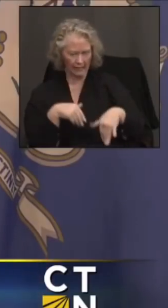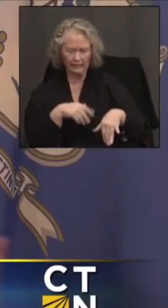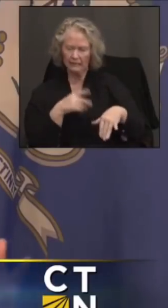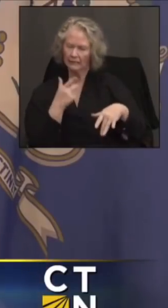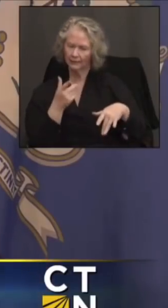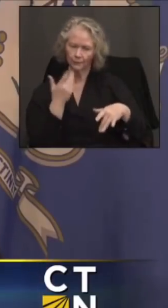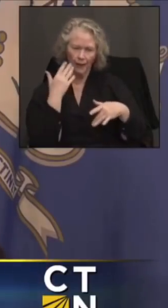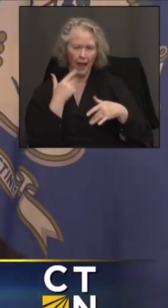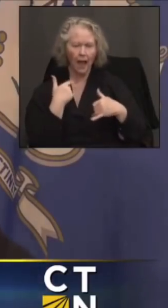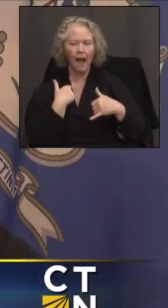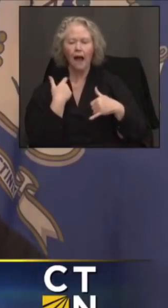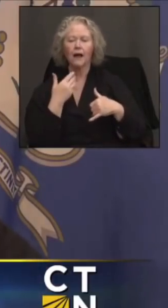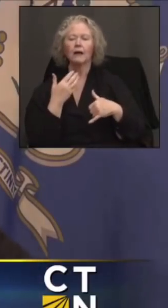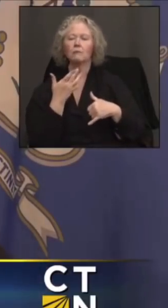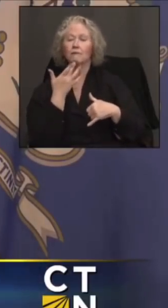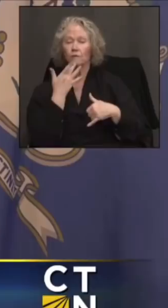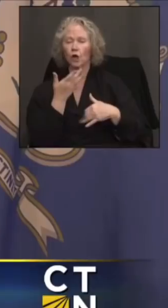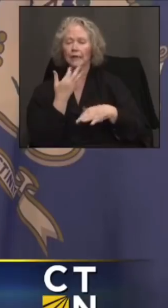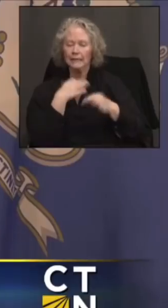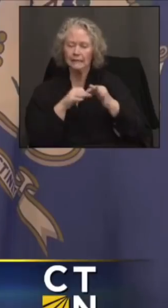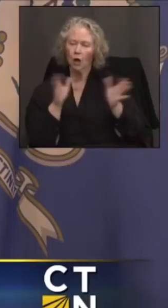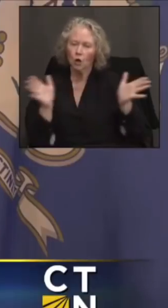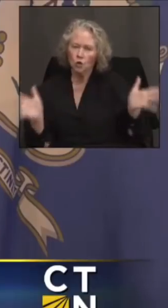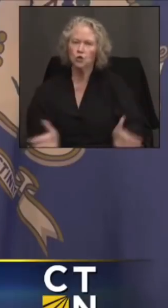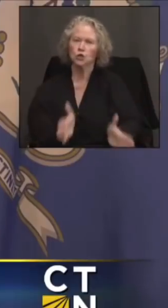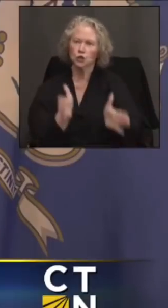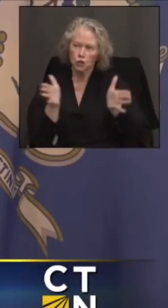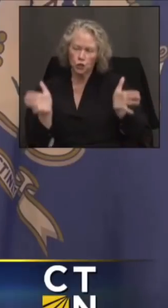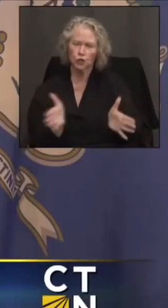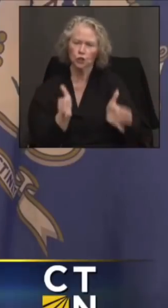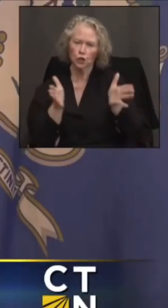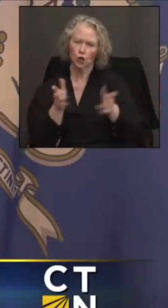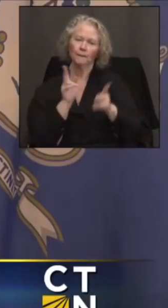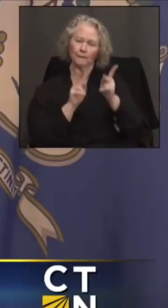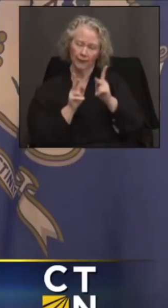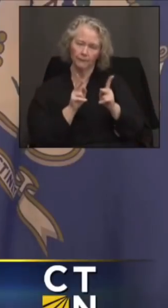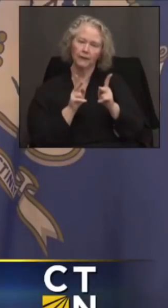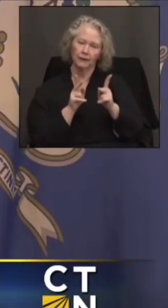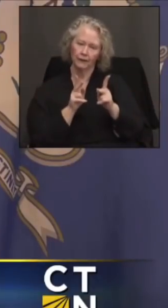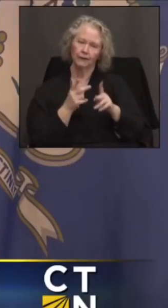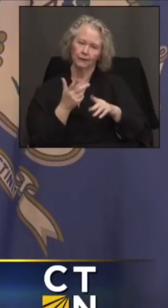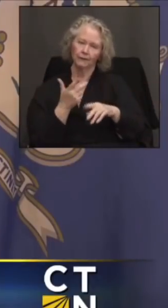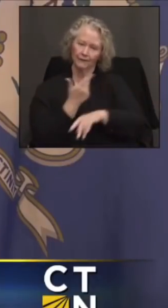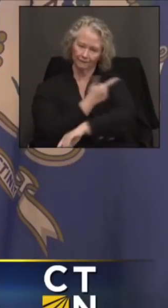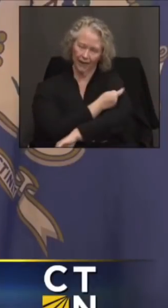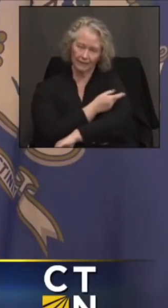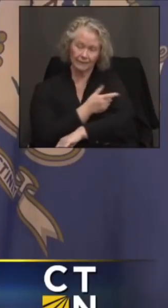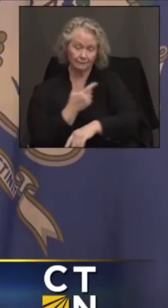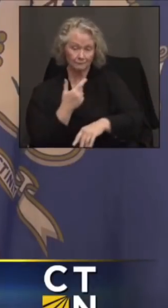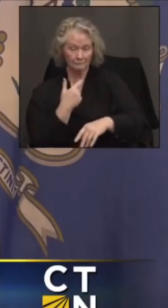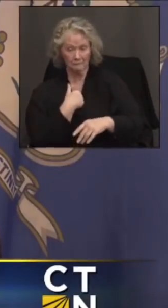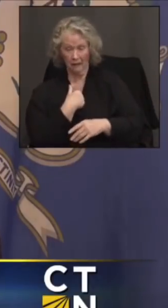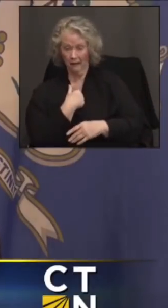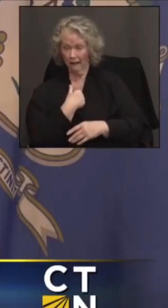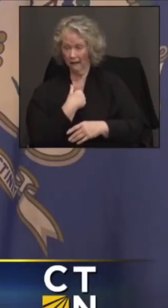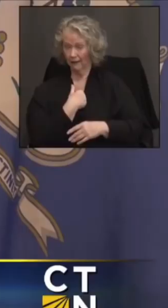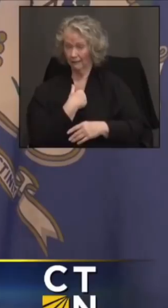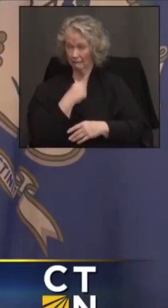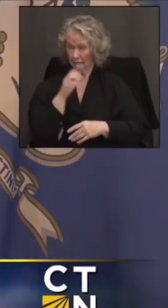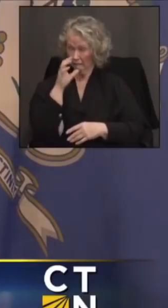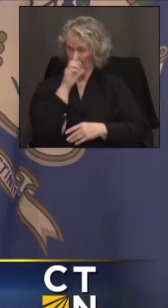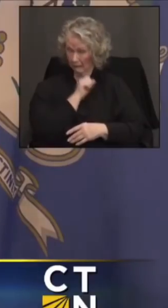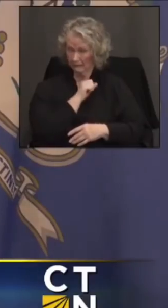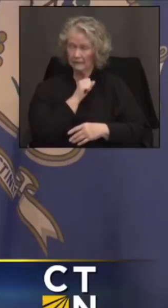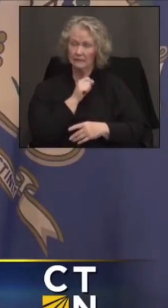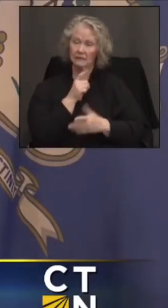you can tell, urge people to voluntarily get vaccinated. My hunch is, Paul, that you're going to see